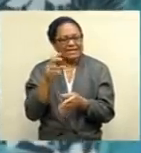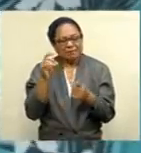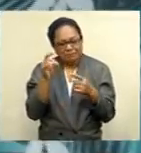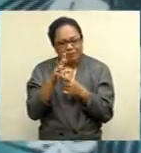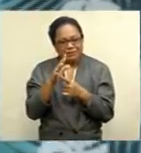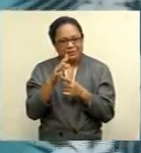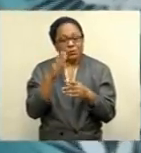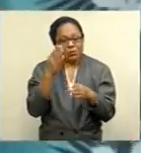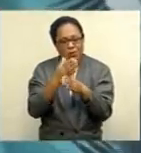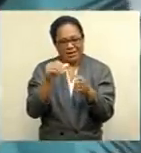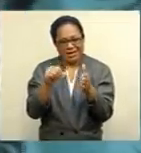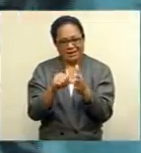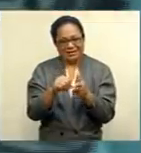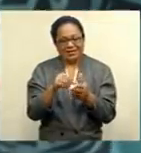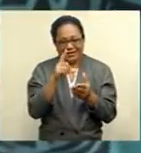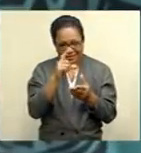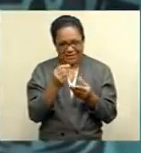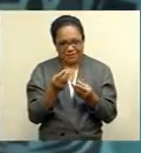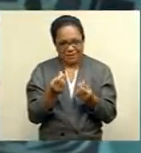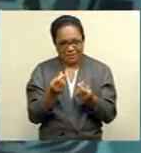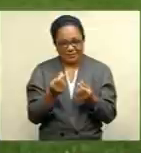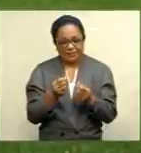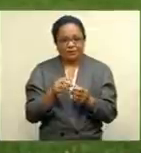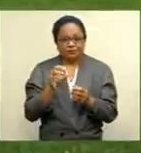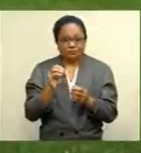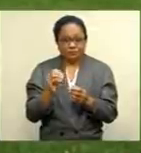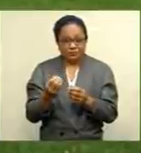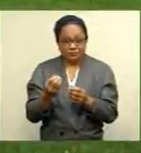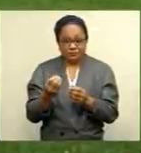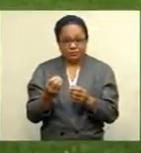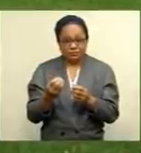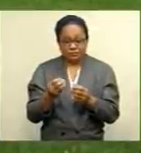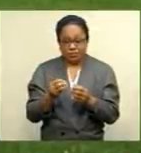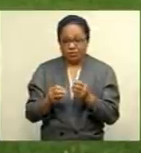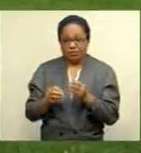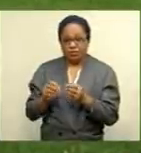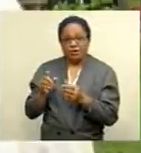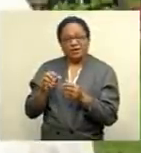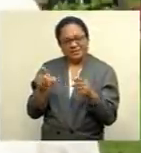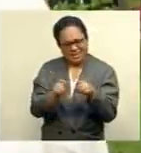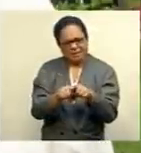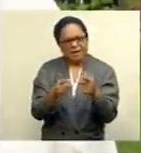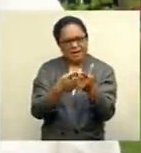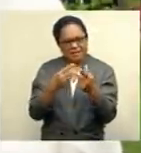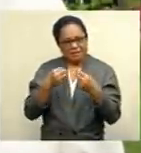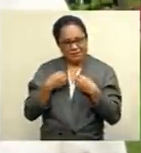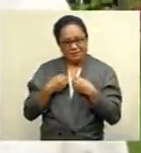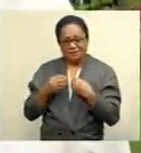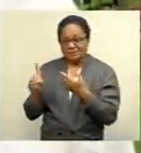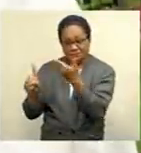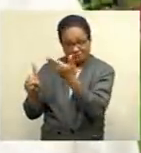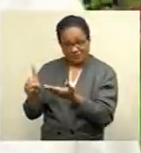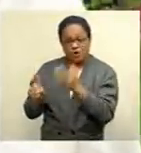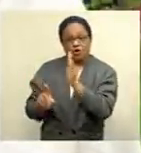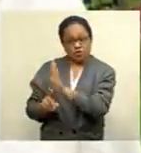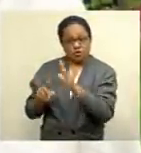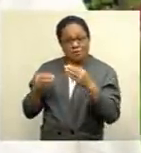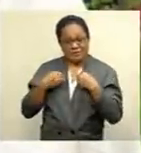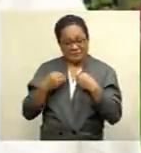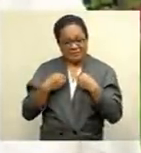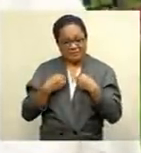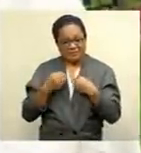Like many other businesses, COVID-19 is a major challenge for the Velomani canteen. It has affected my